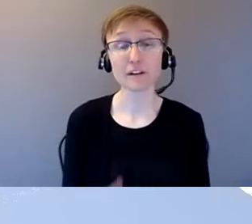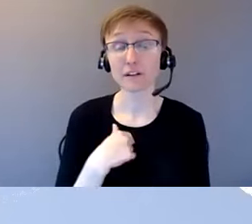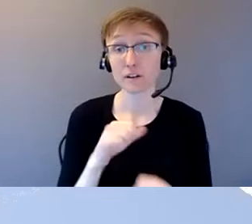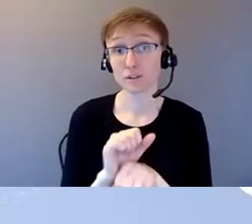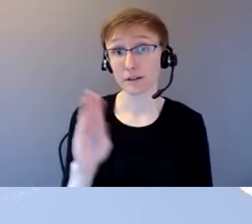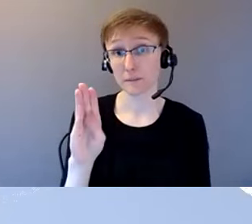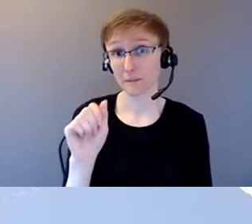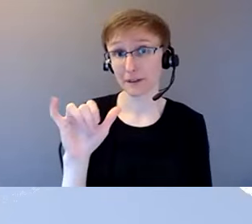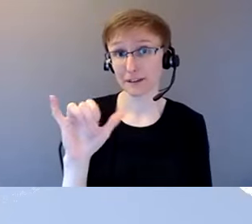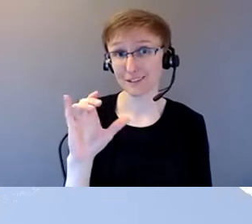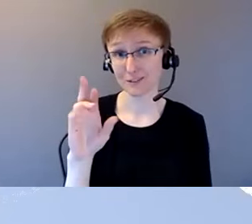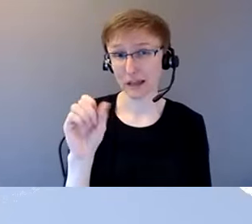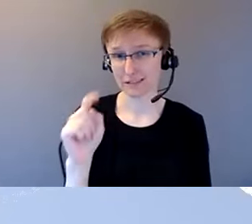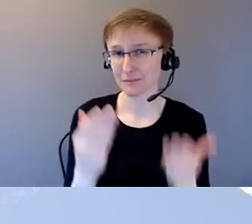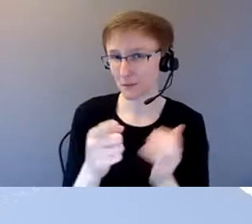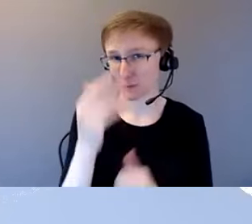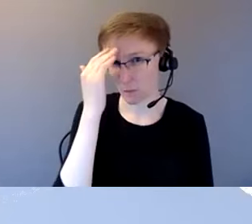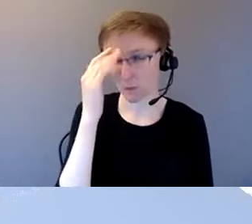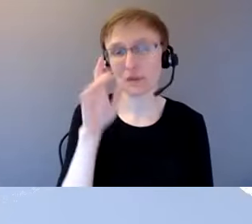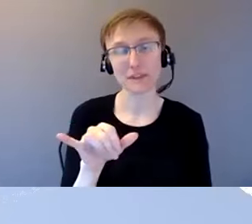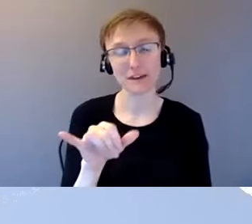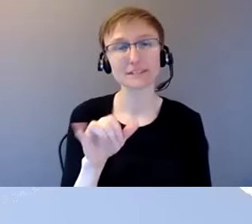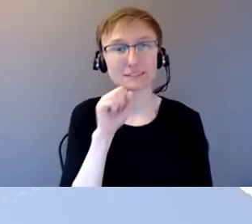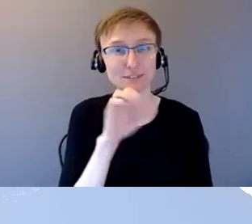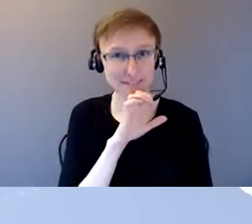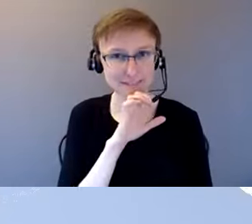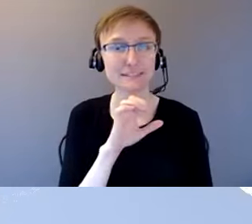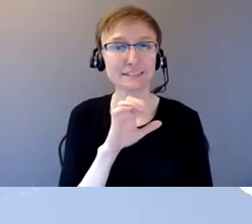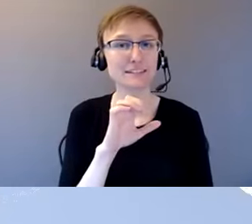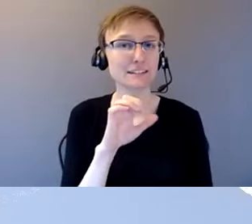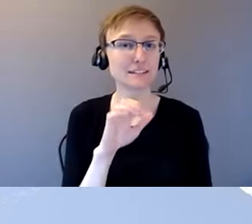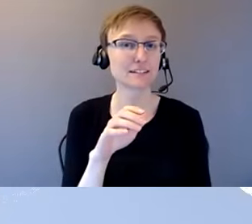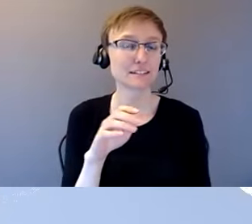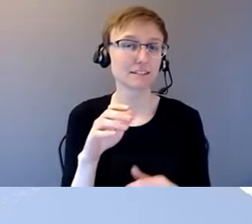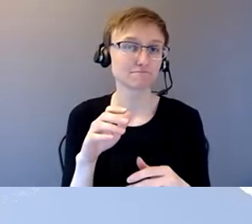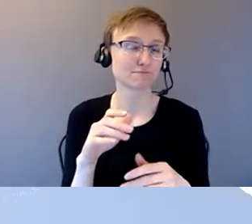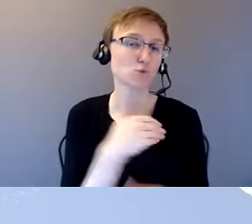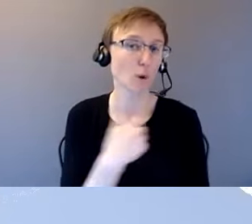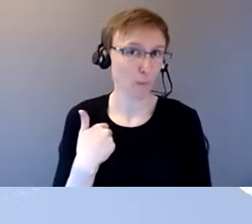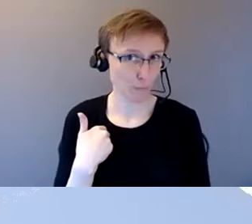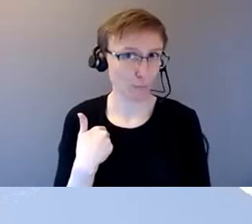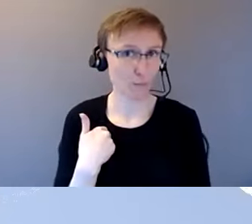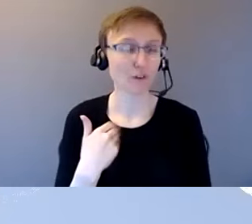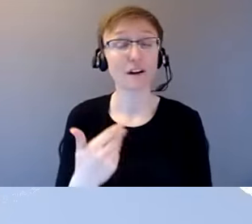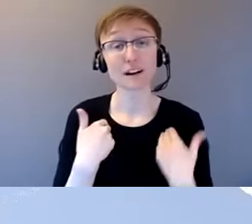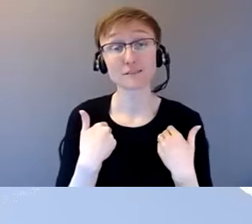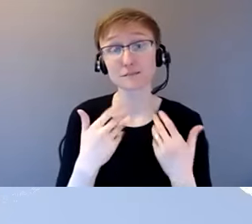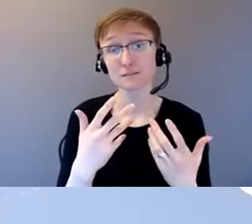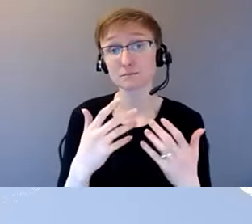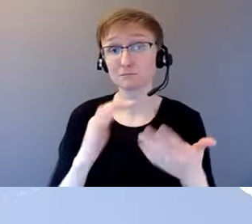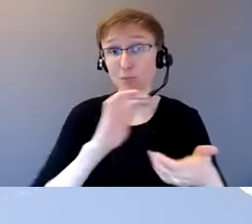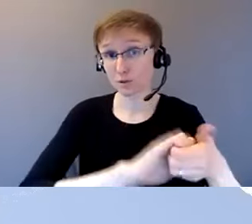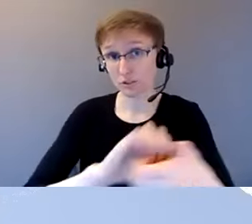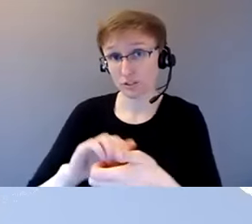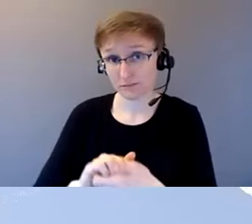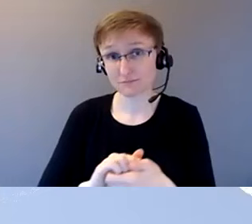you might have heard of. It's a geriatric facility in Toronto, but we do have partnerships and do some outreach work like I do with the